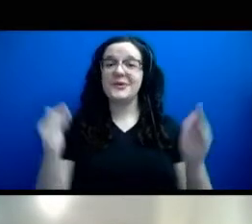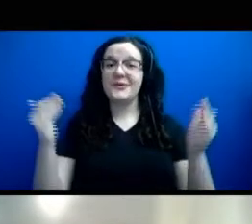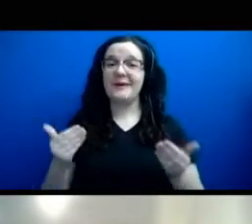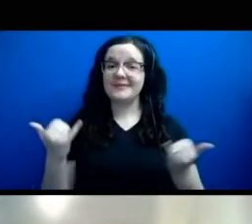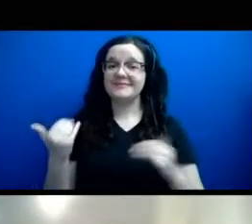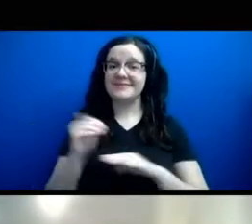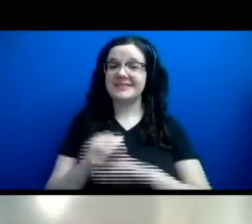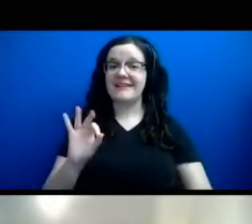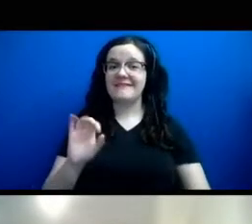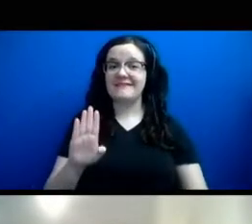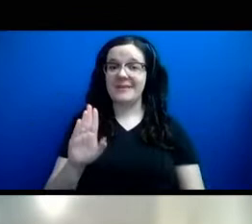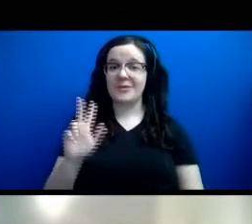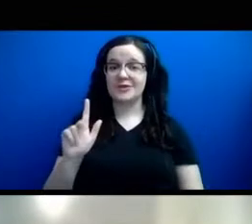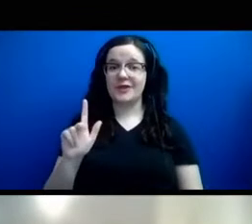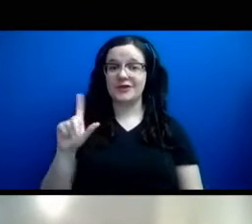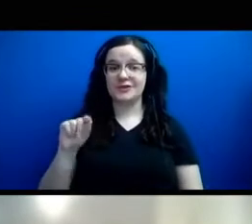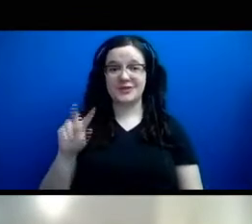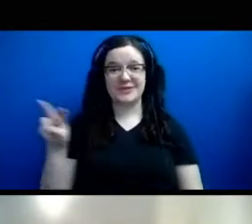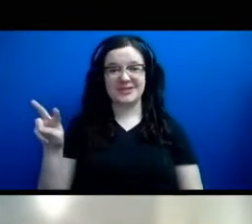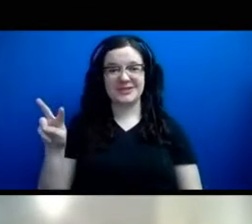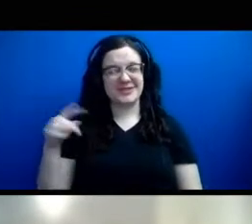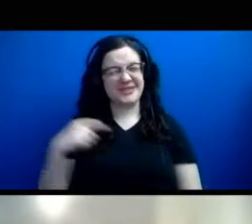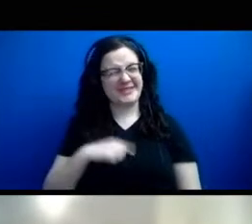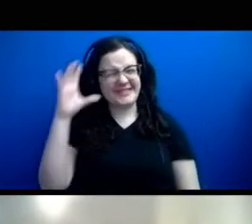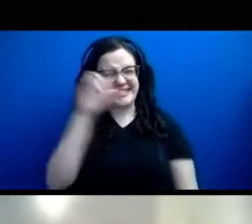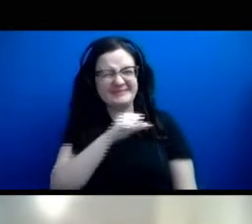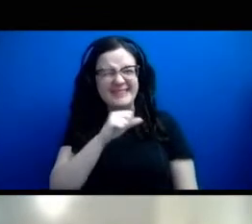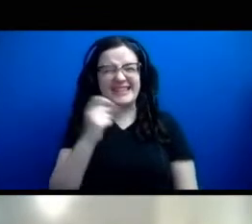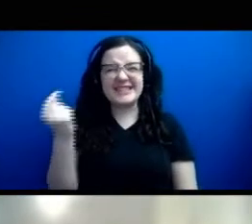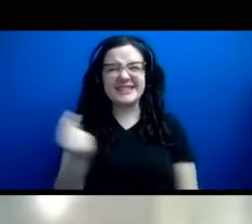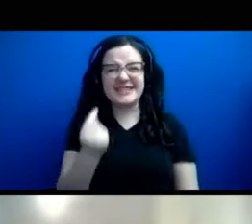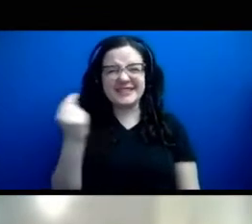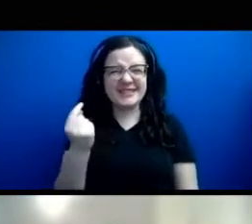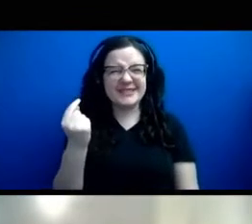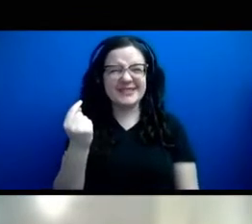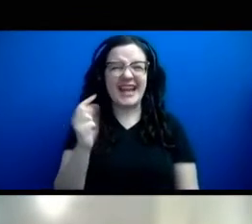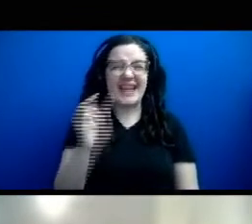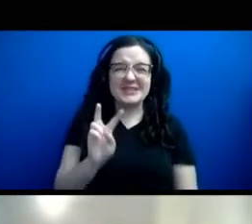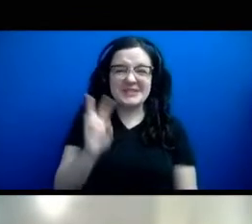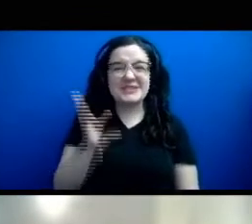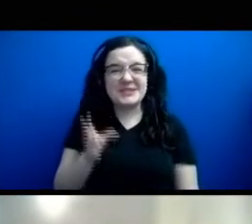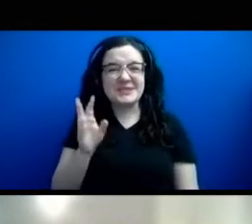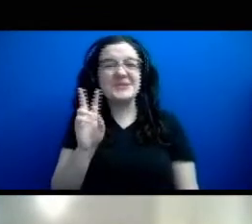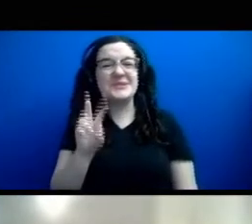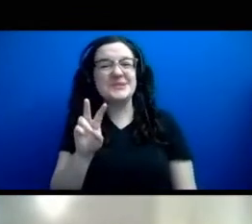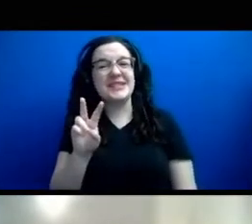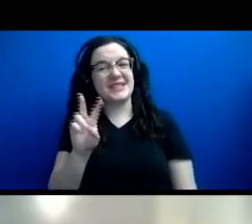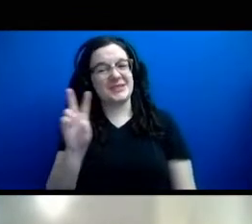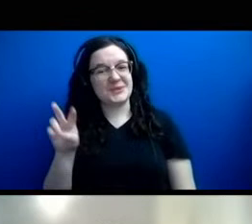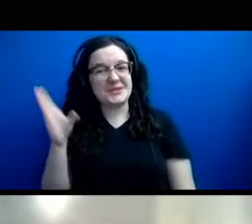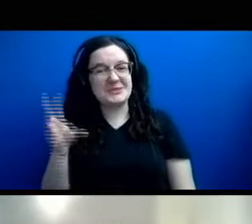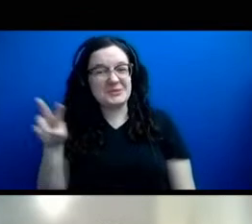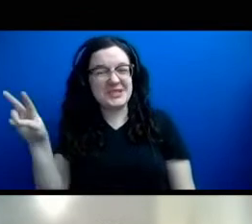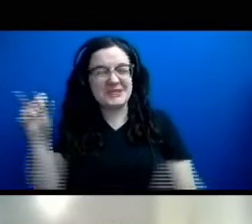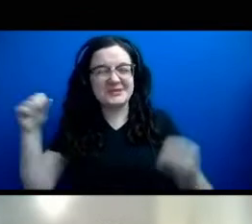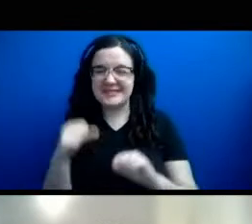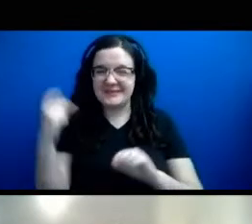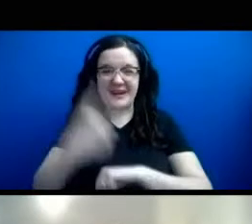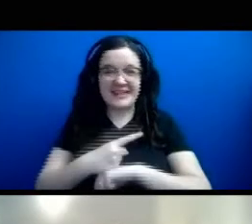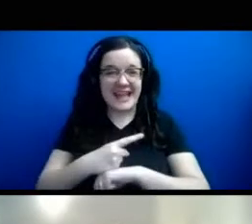2022. We missed Tuesday by a day, meeting of the Brighton Town Board. I want to welcome everyone that is